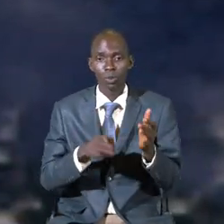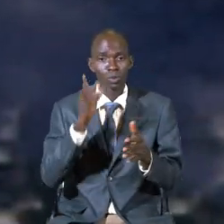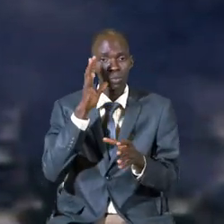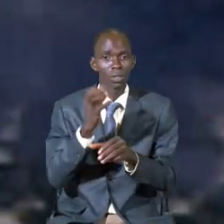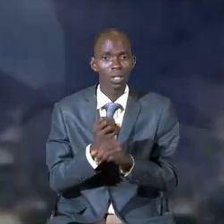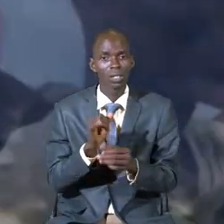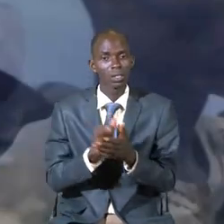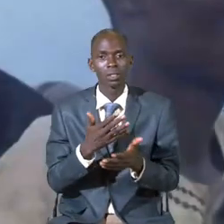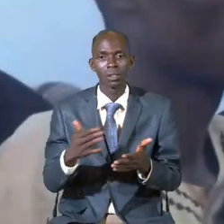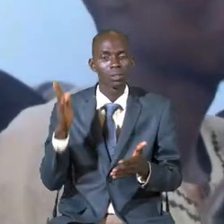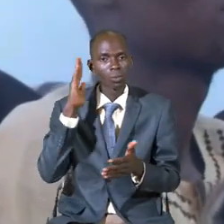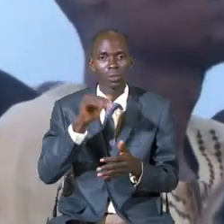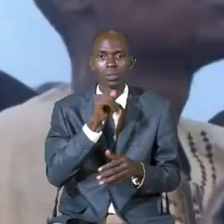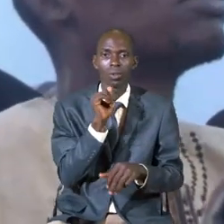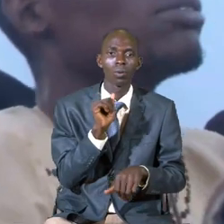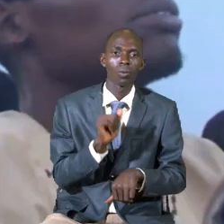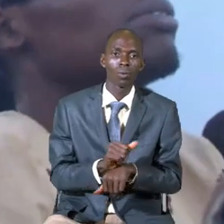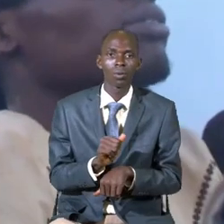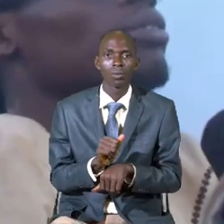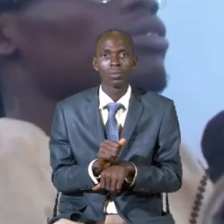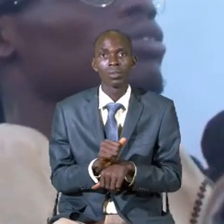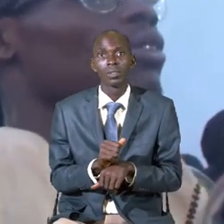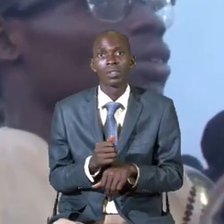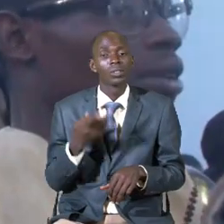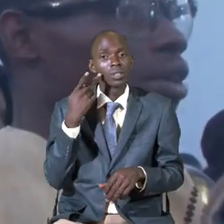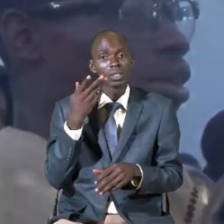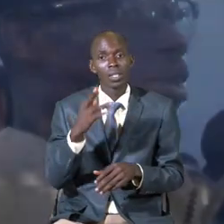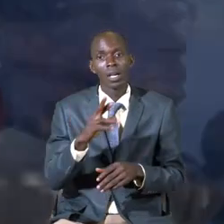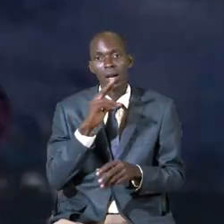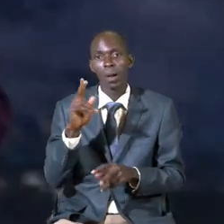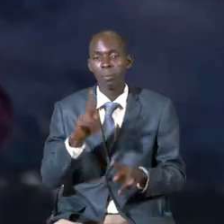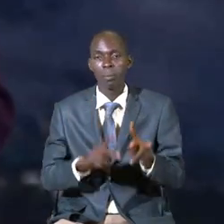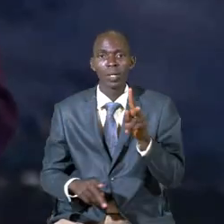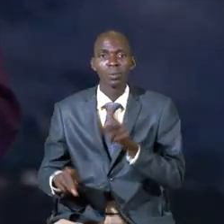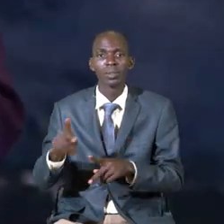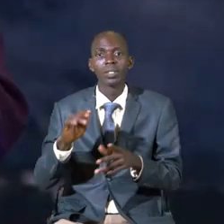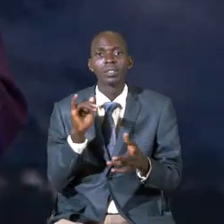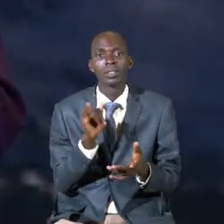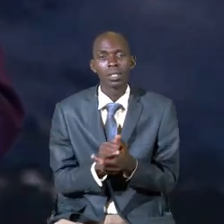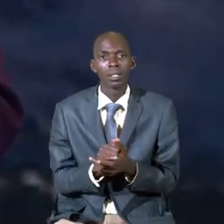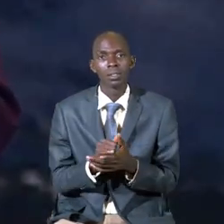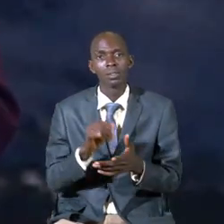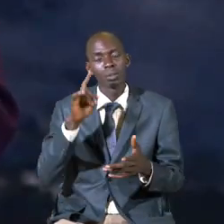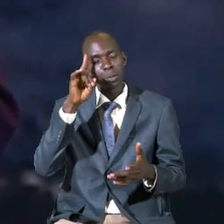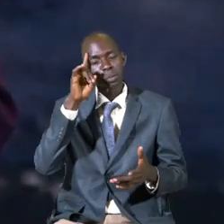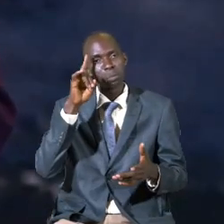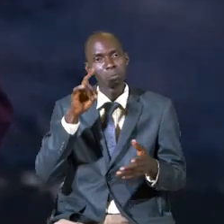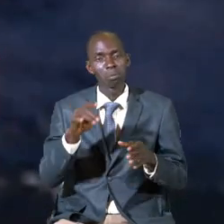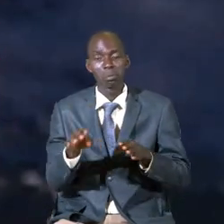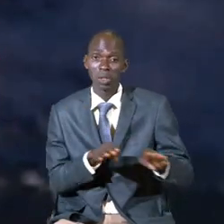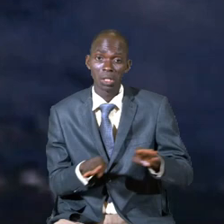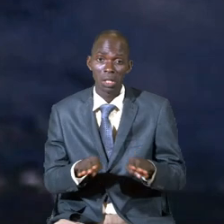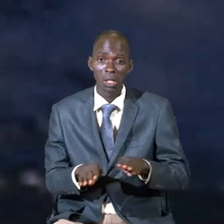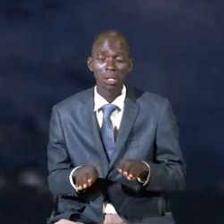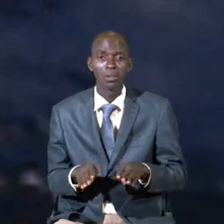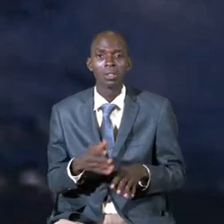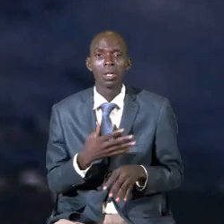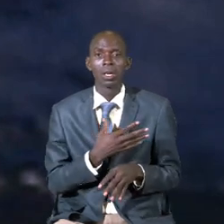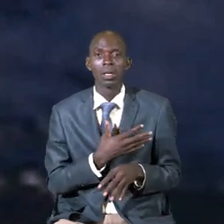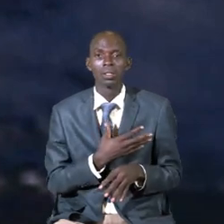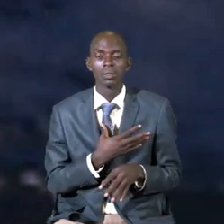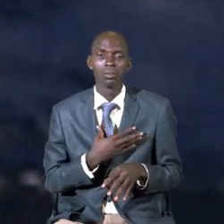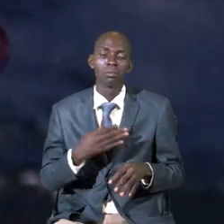not work you see there are people that behave and they act like dramatists they